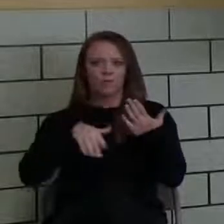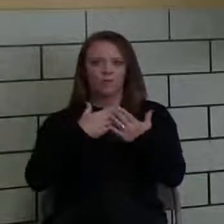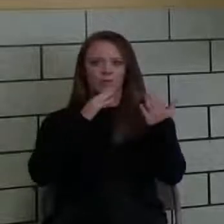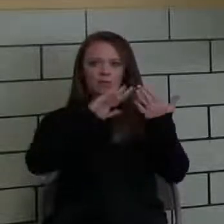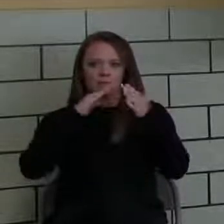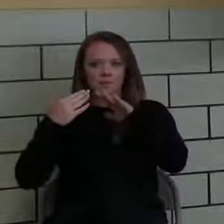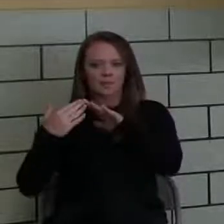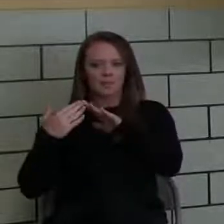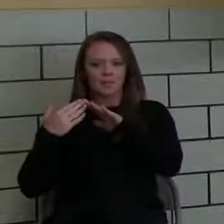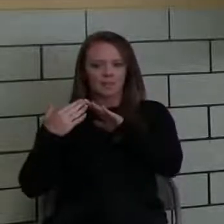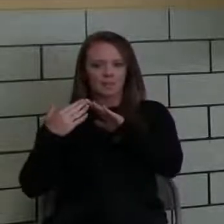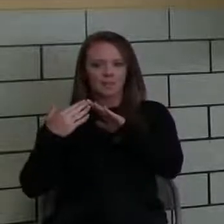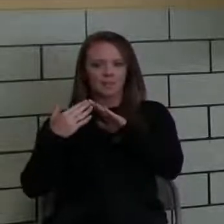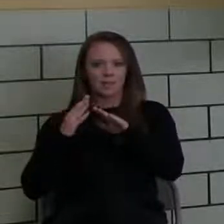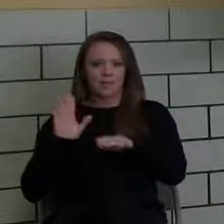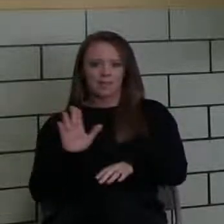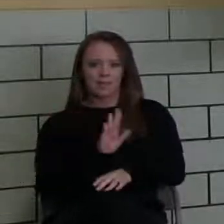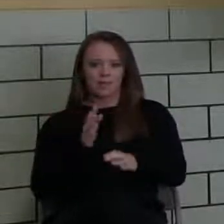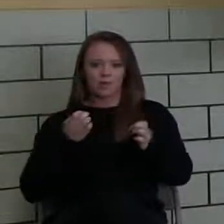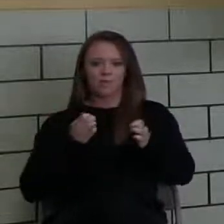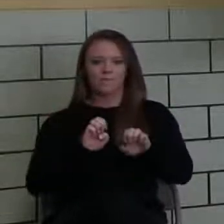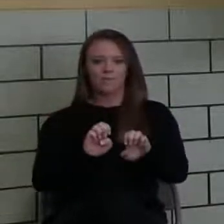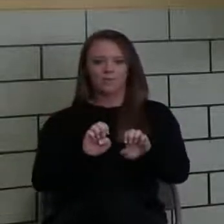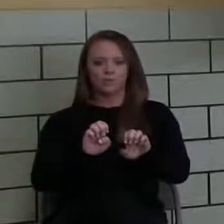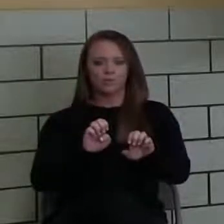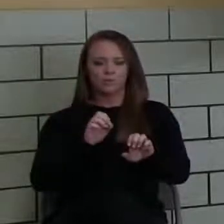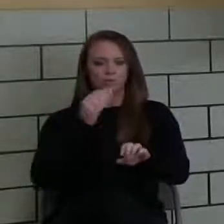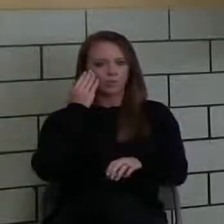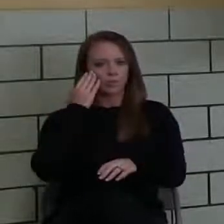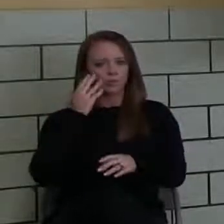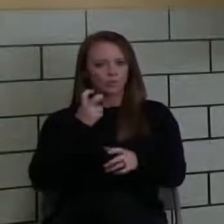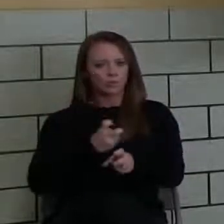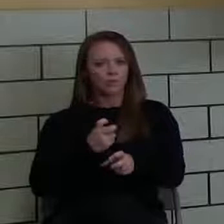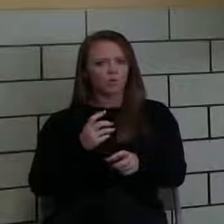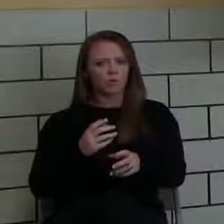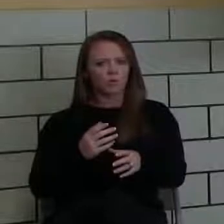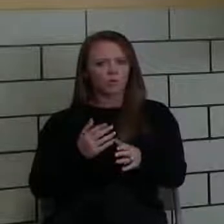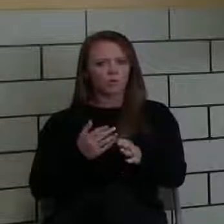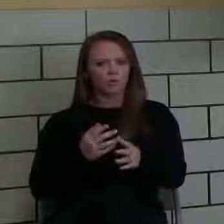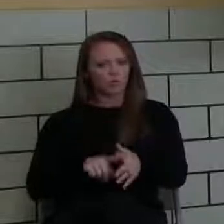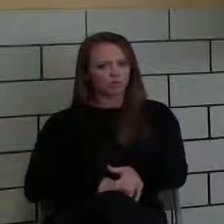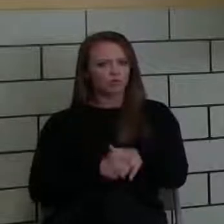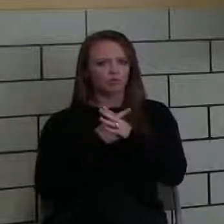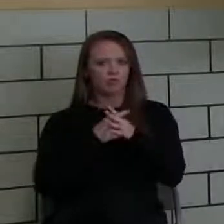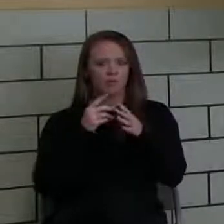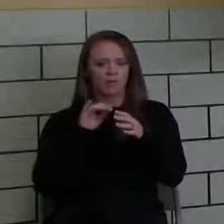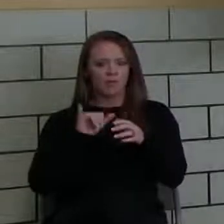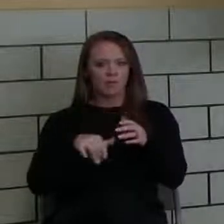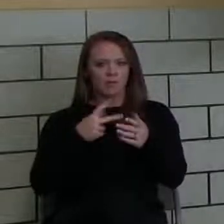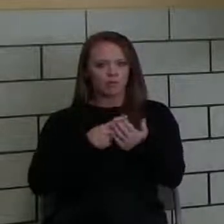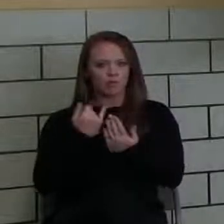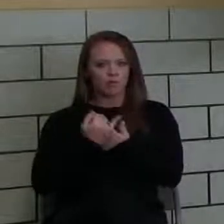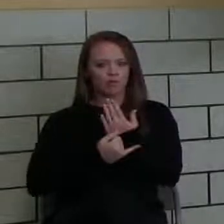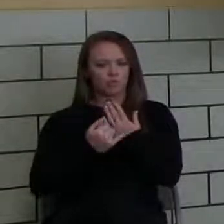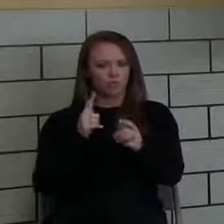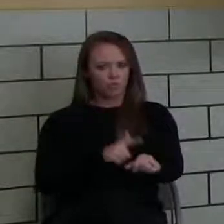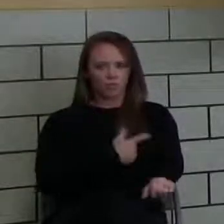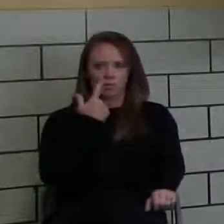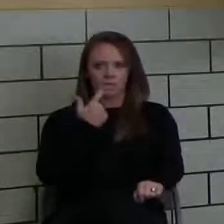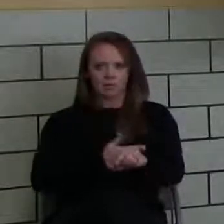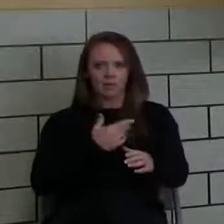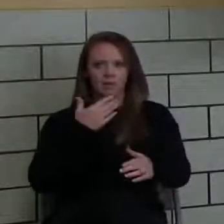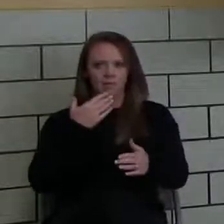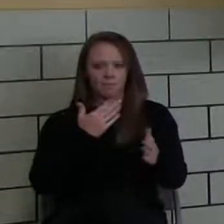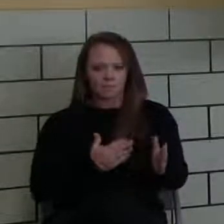where that was implemented, at least from what I've heard, all the stories I've heard. It took a long time to get to that point, but